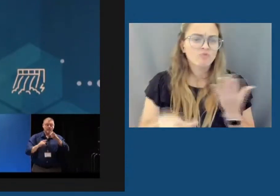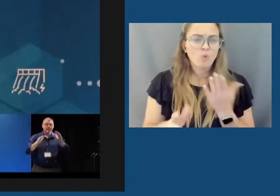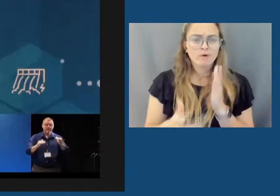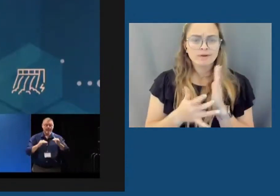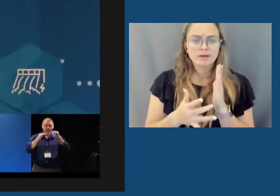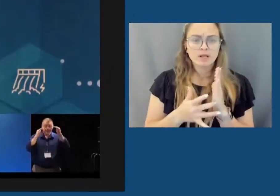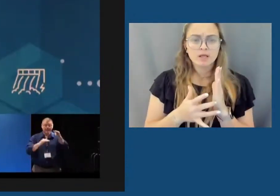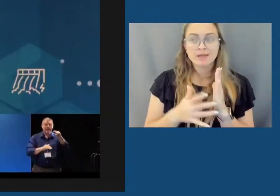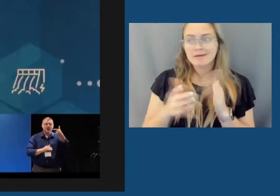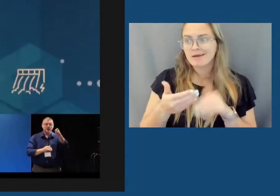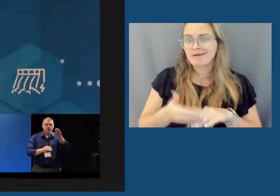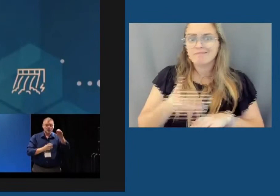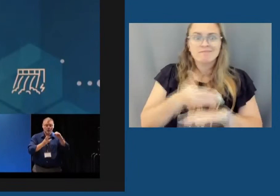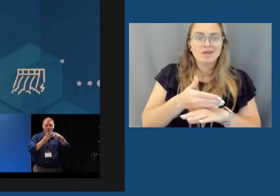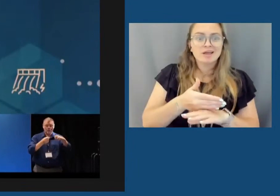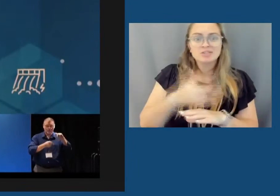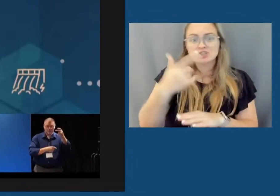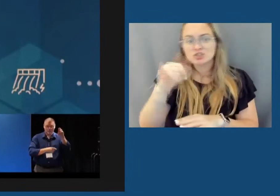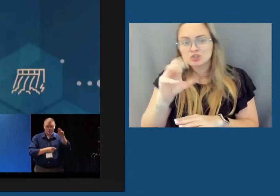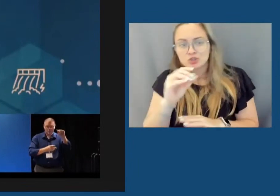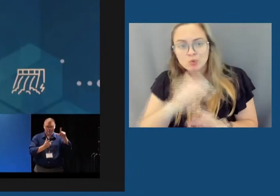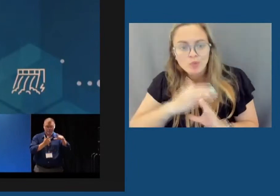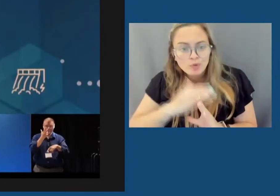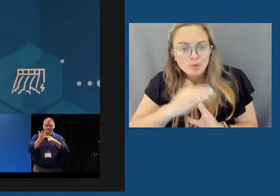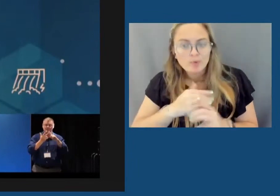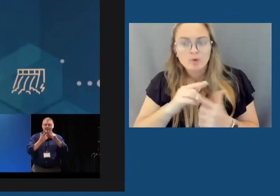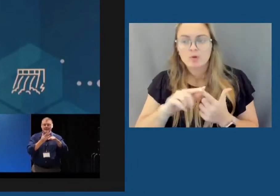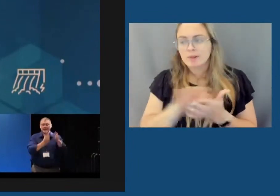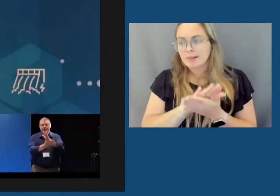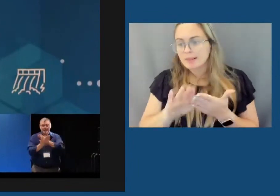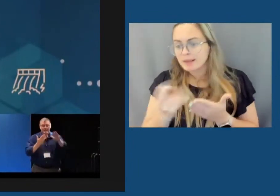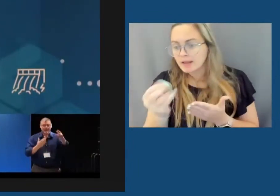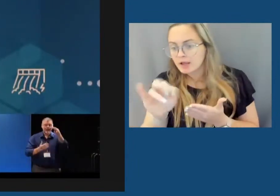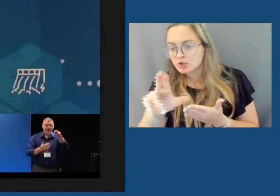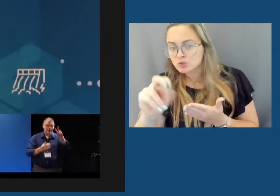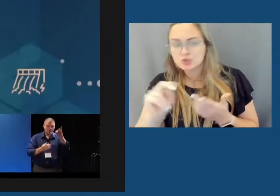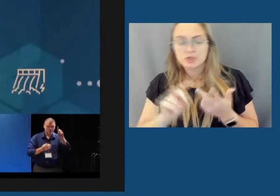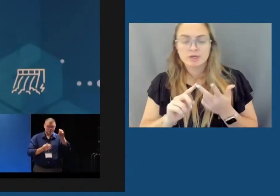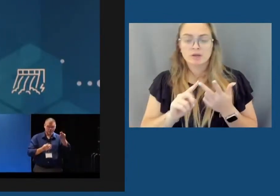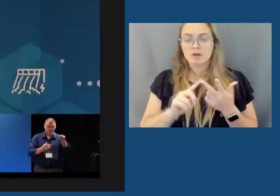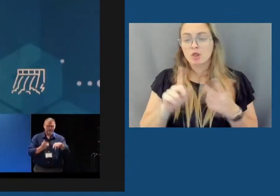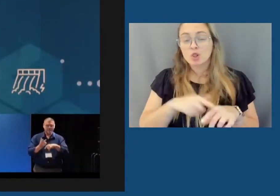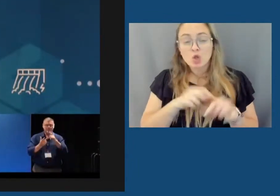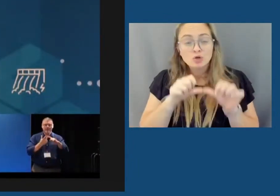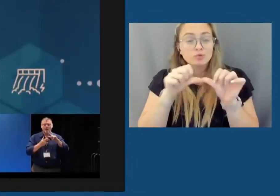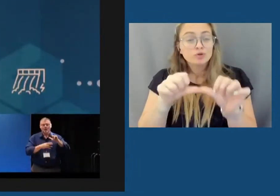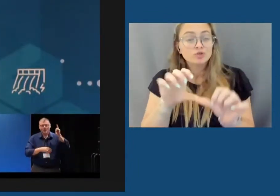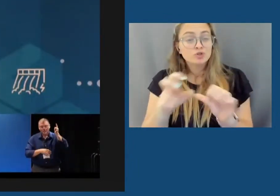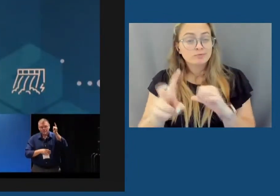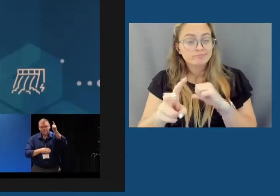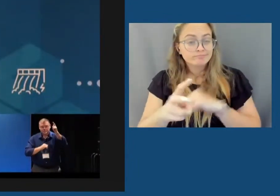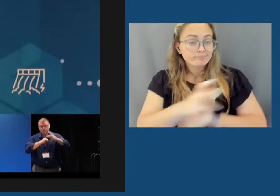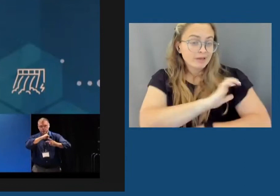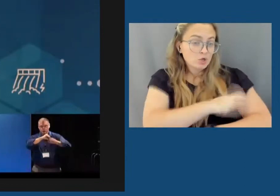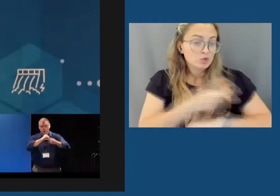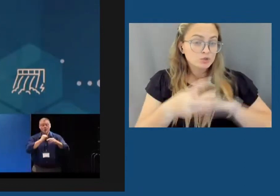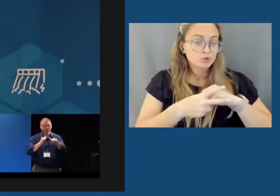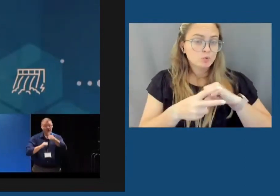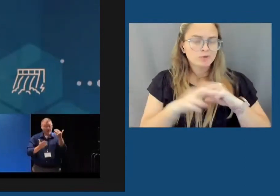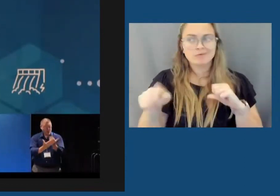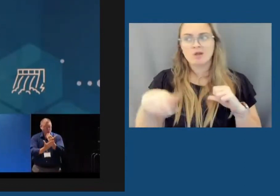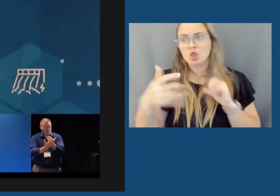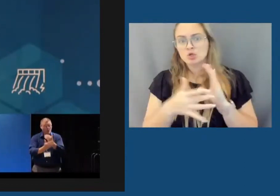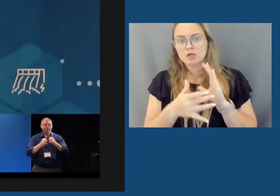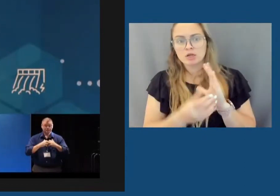geothermal, advanced nuclear, clean hydrogen, long-duration energy storage, as well as other emerging technologies that